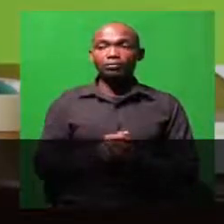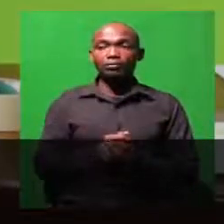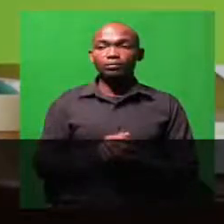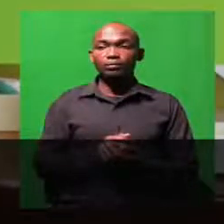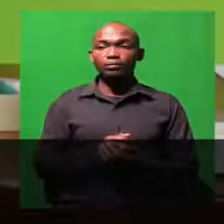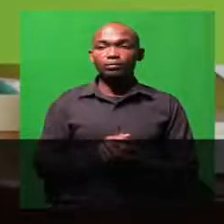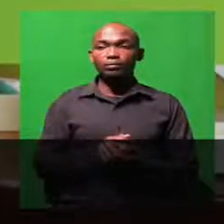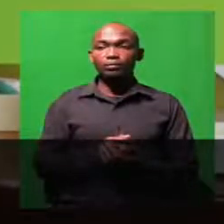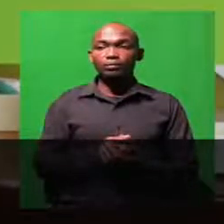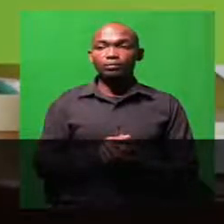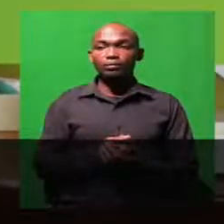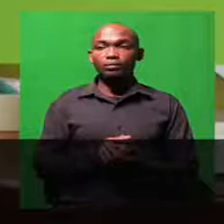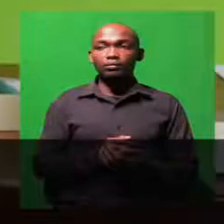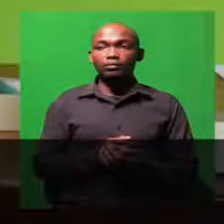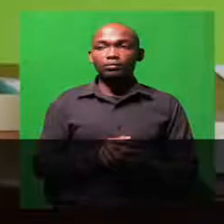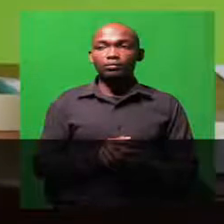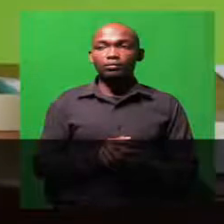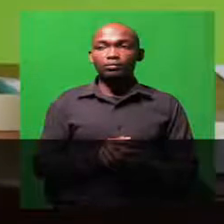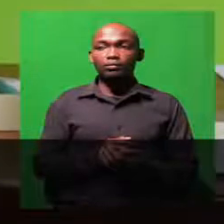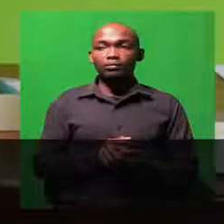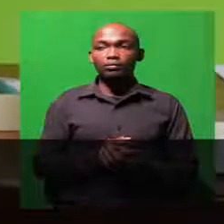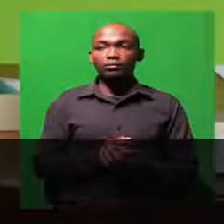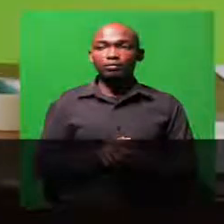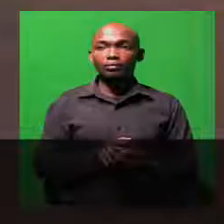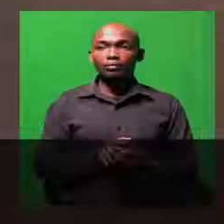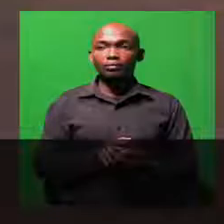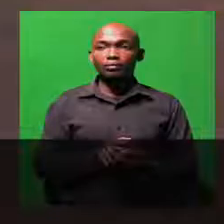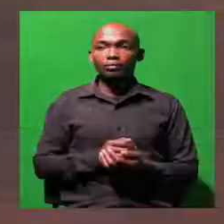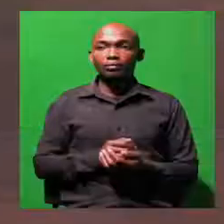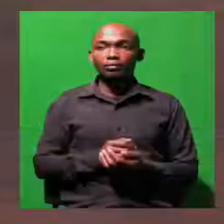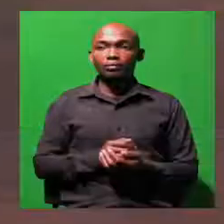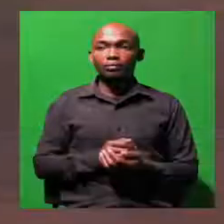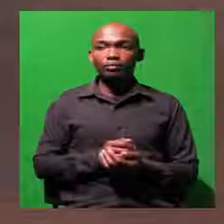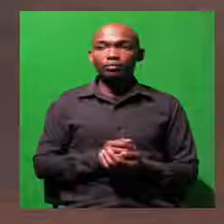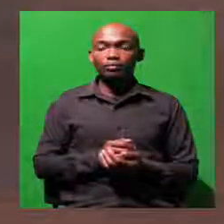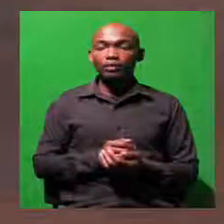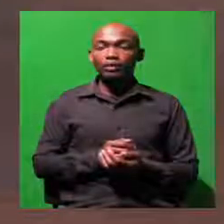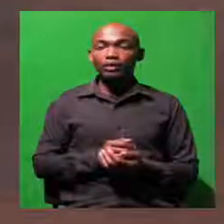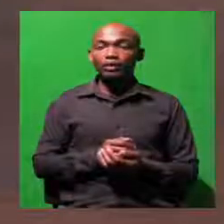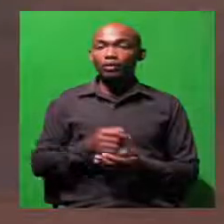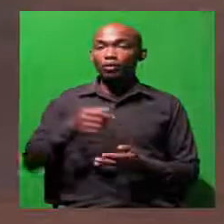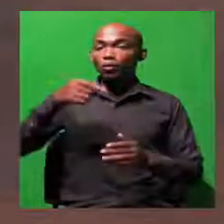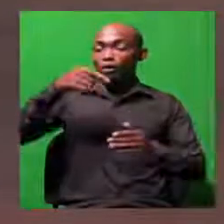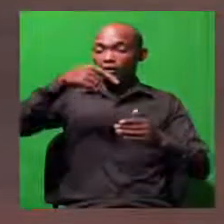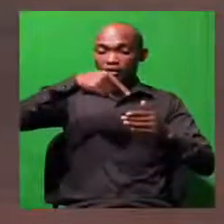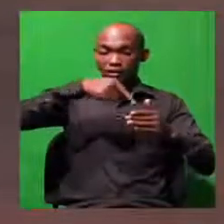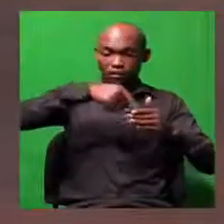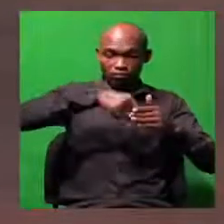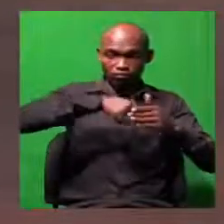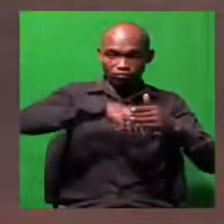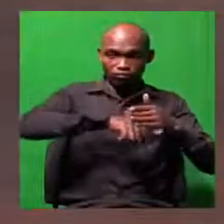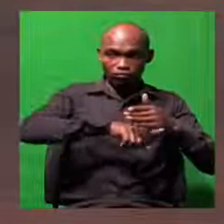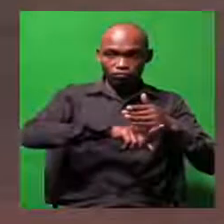So here we are putting the irregular object, which is a stone. Then what can we